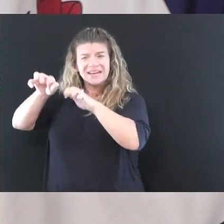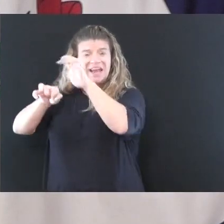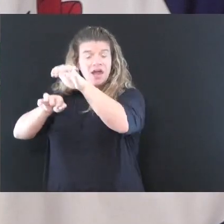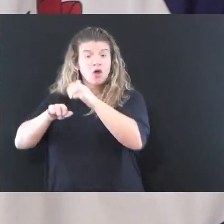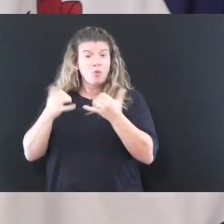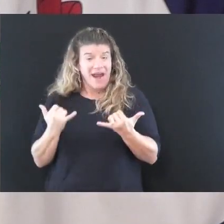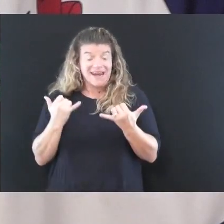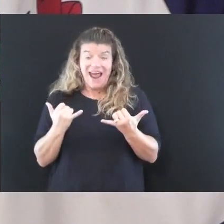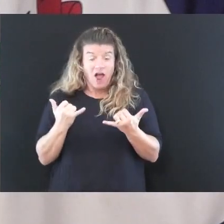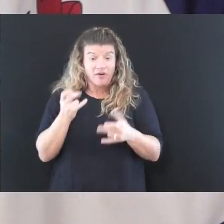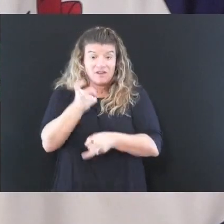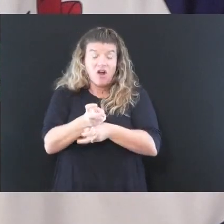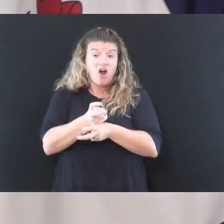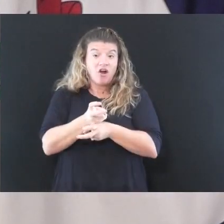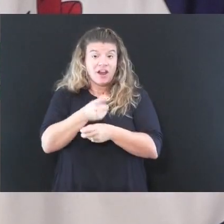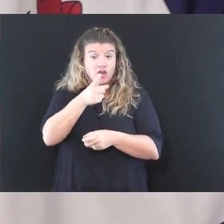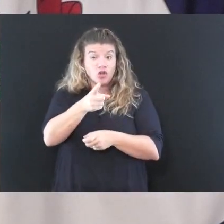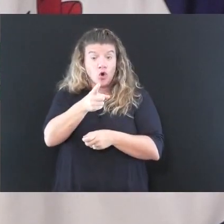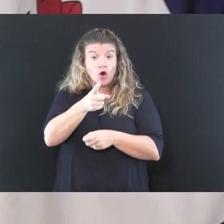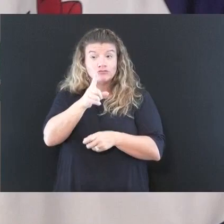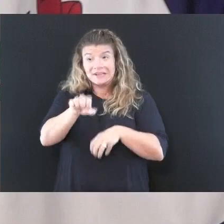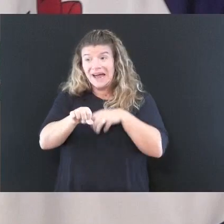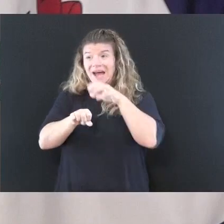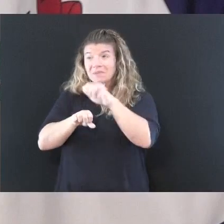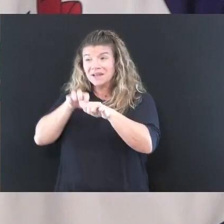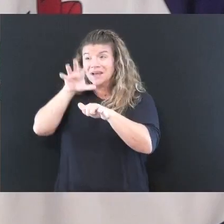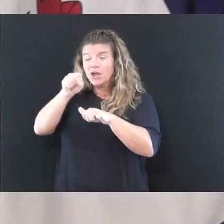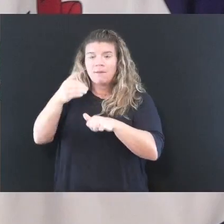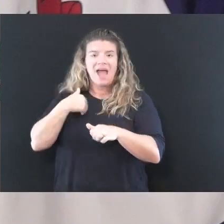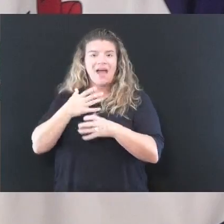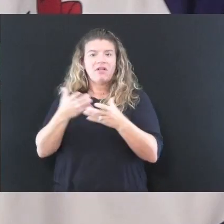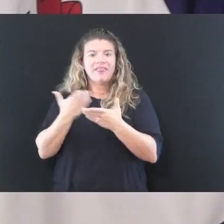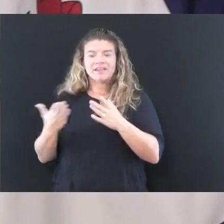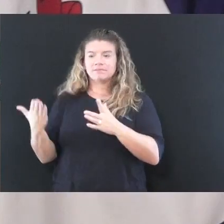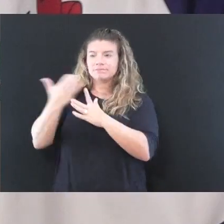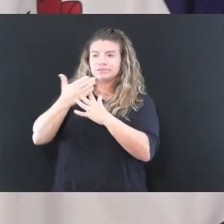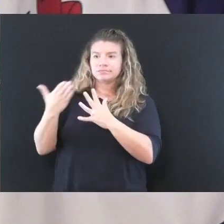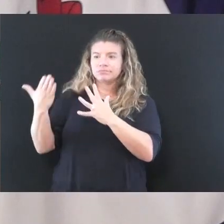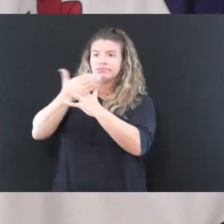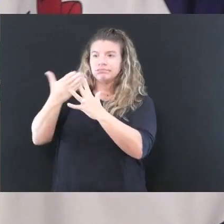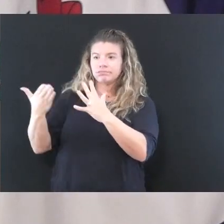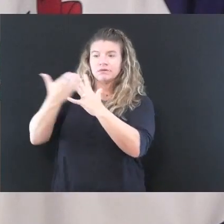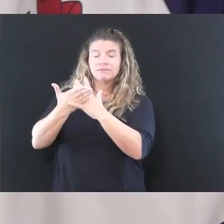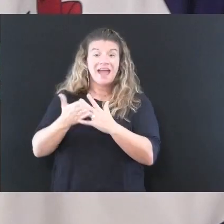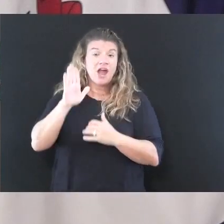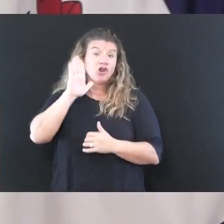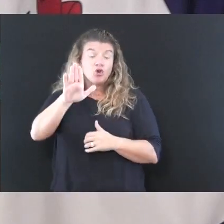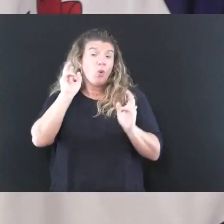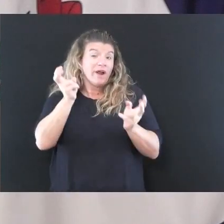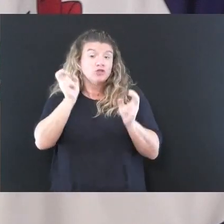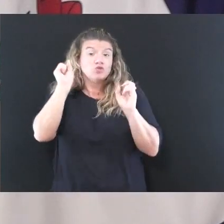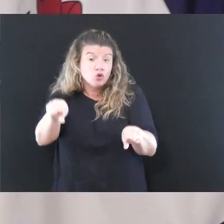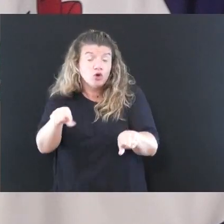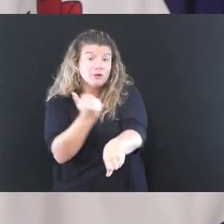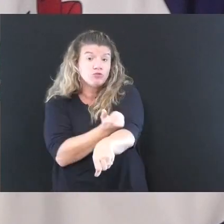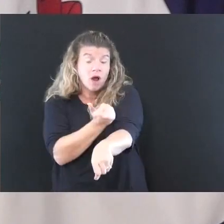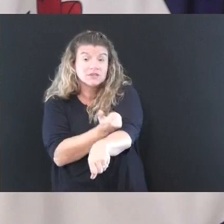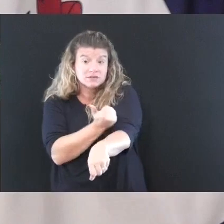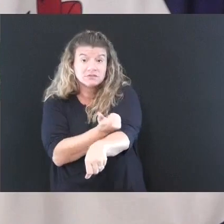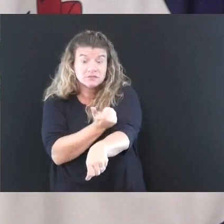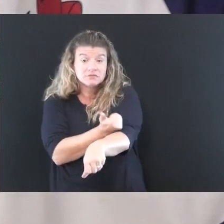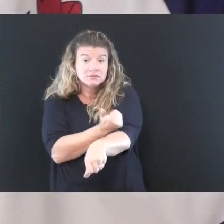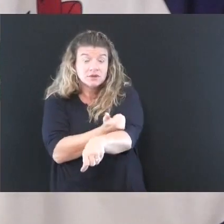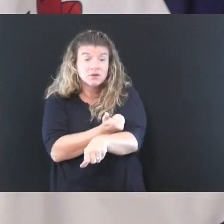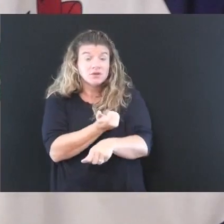right now may be cluttered with some type of drug type issue or whatever. You may